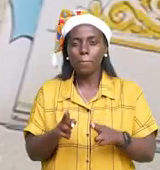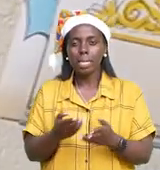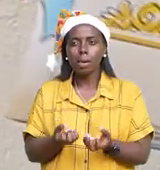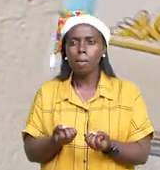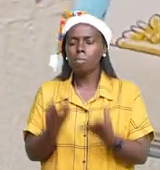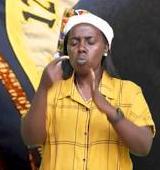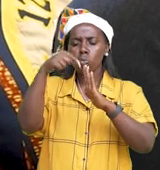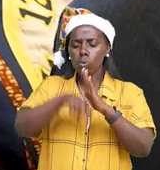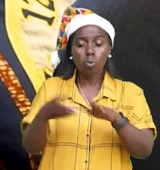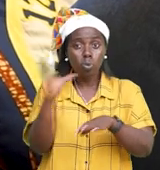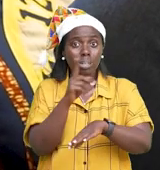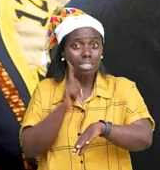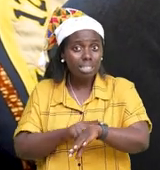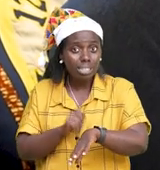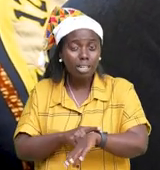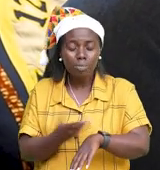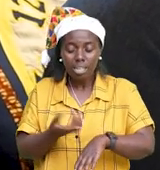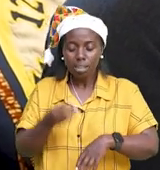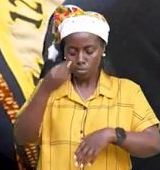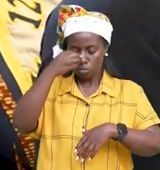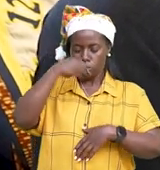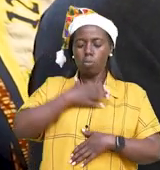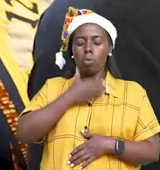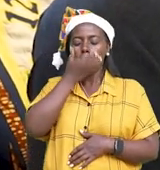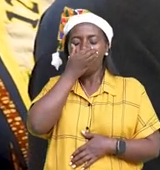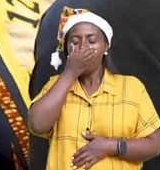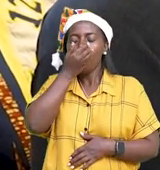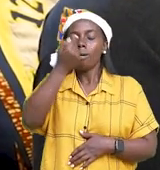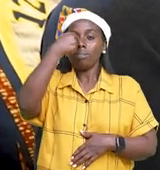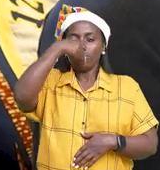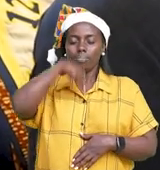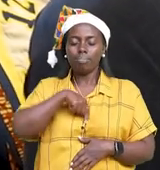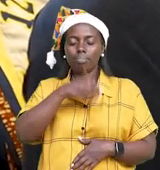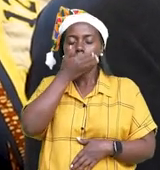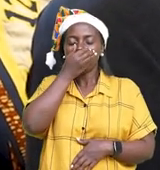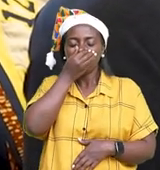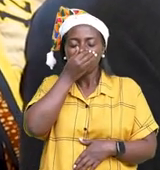Being more, it takes time. Take a deep breath.